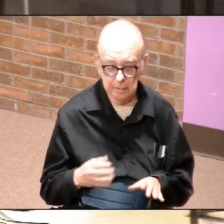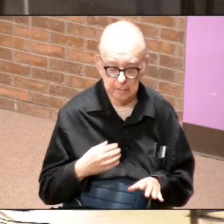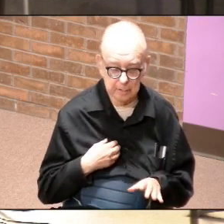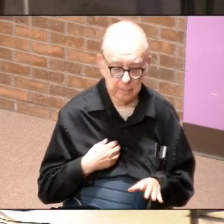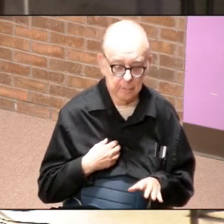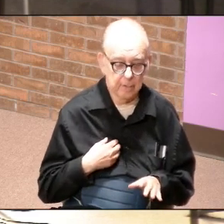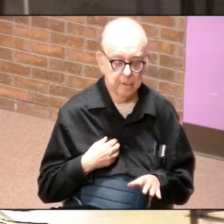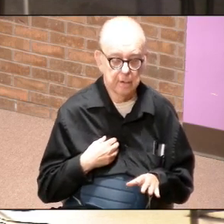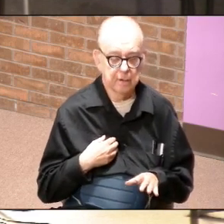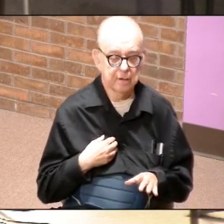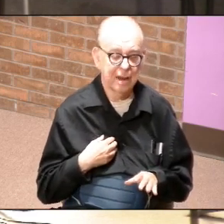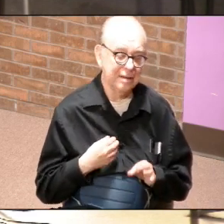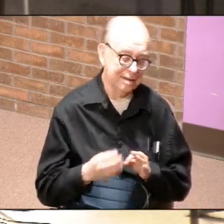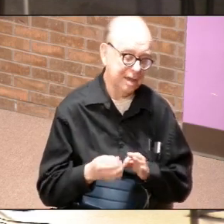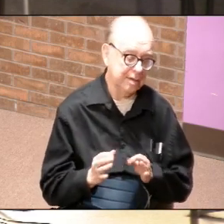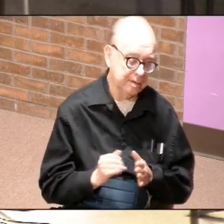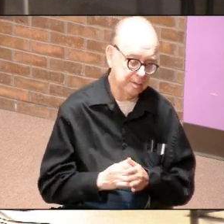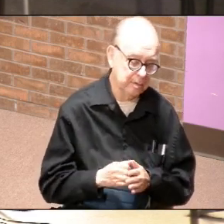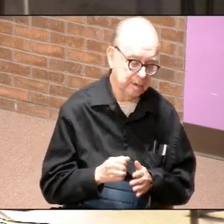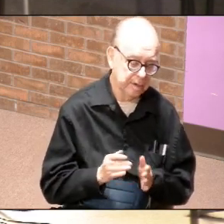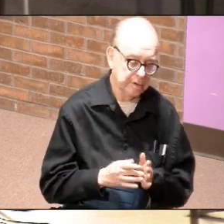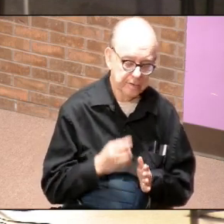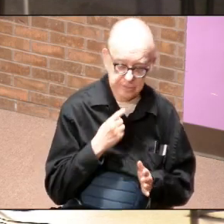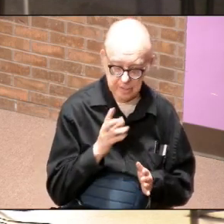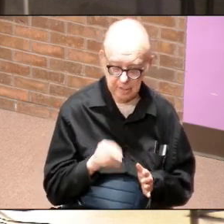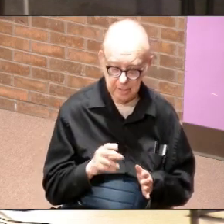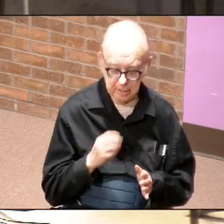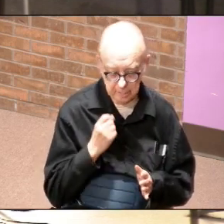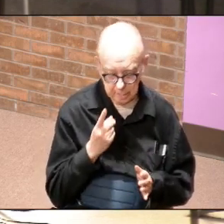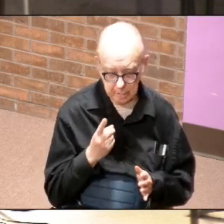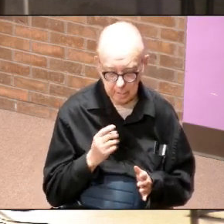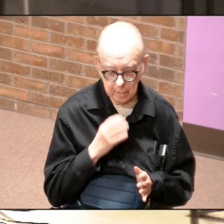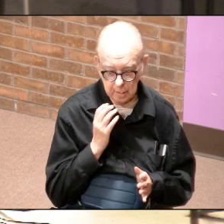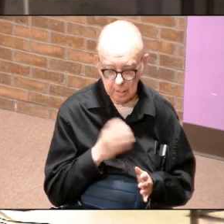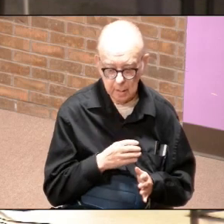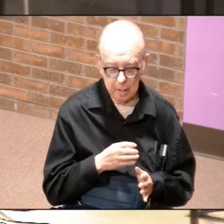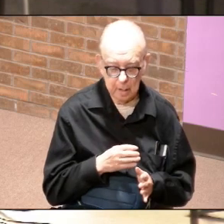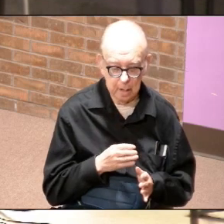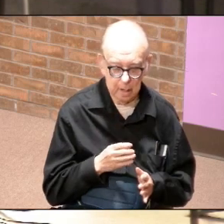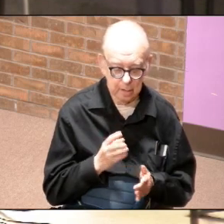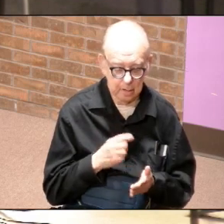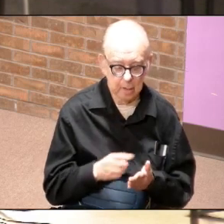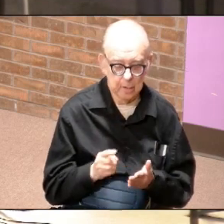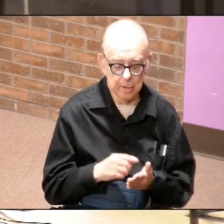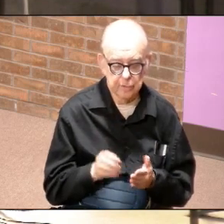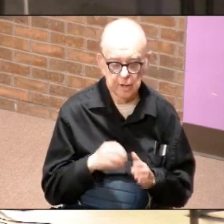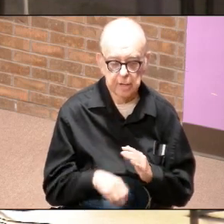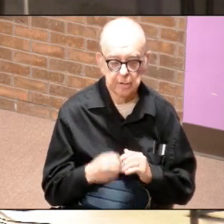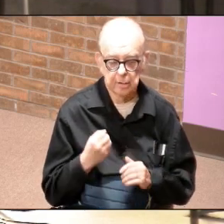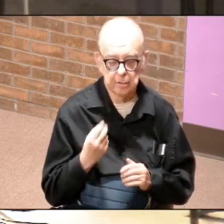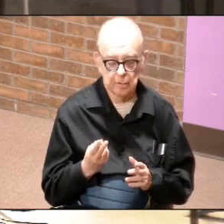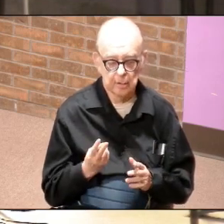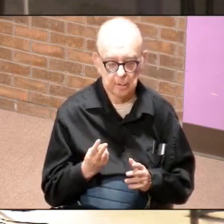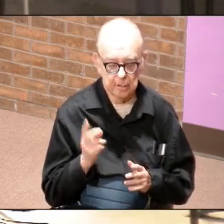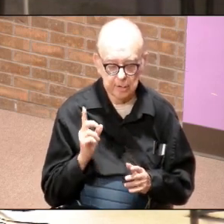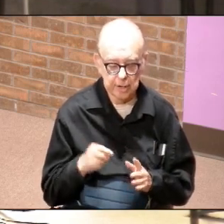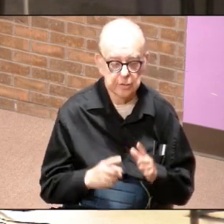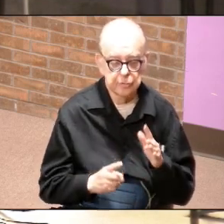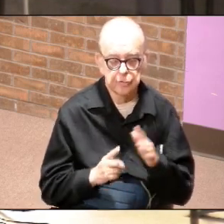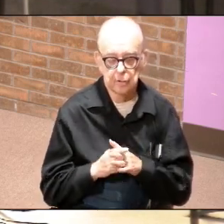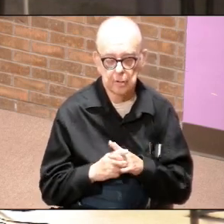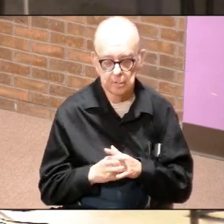delayed check-in? You know, he's going to say, no, you don't understand, Chuck. Check-in is 12 o'clock, and you got to show